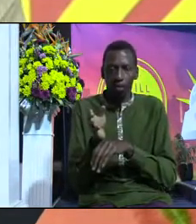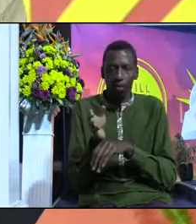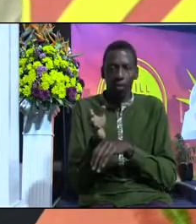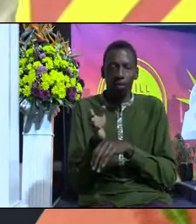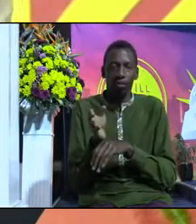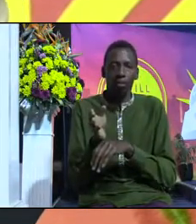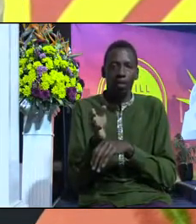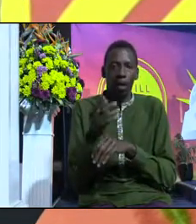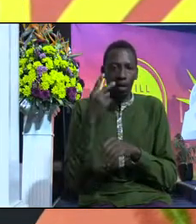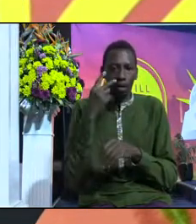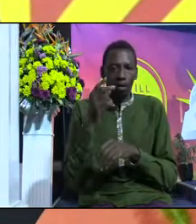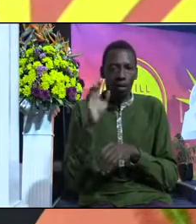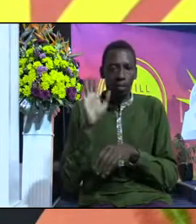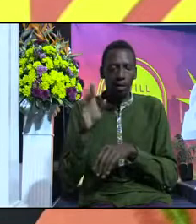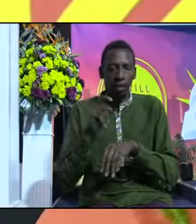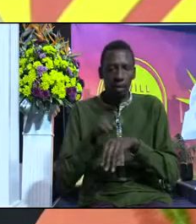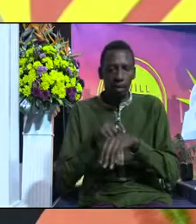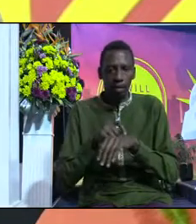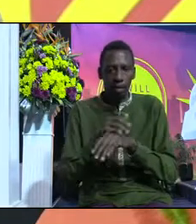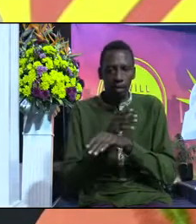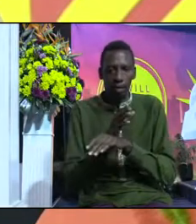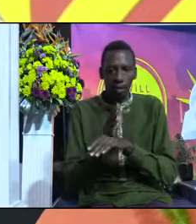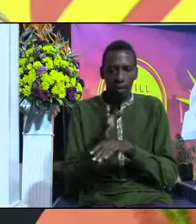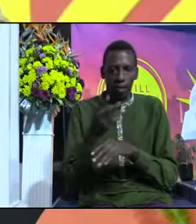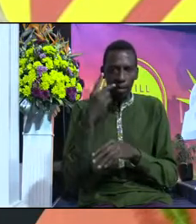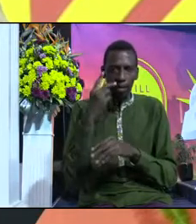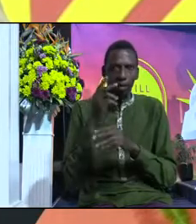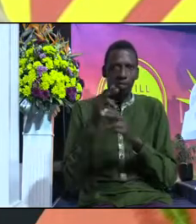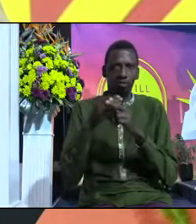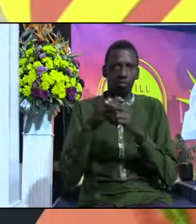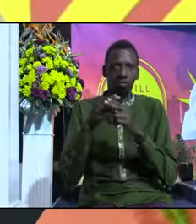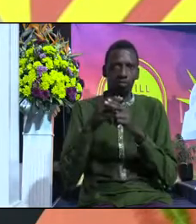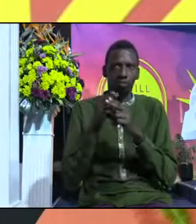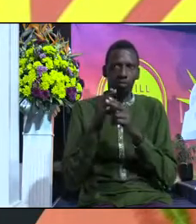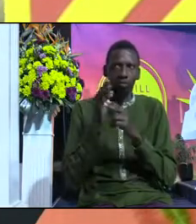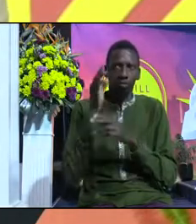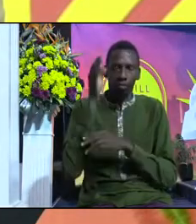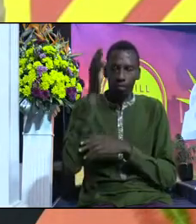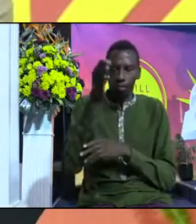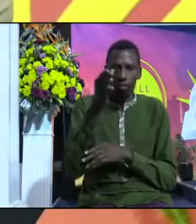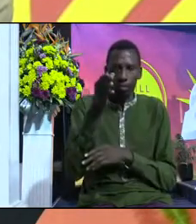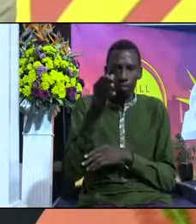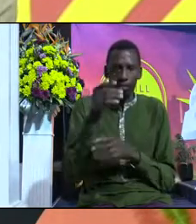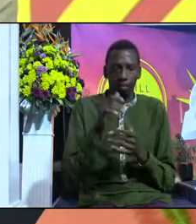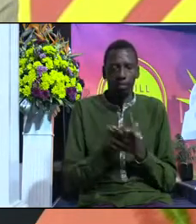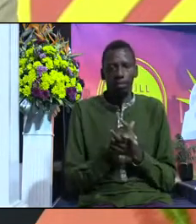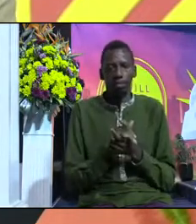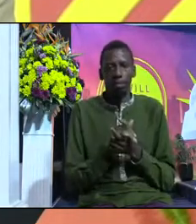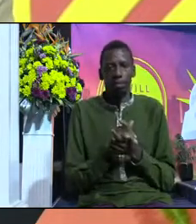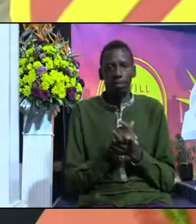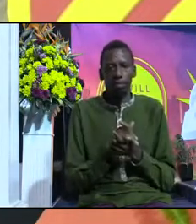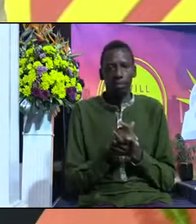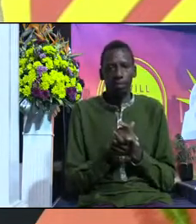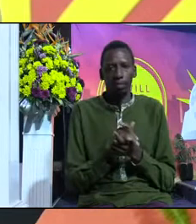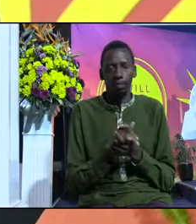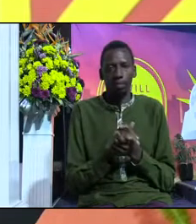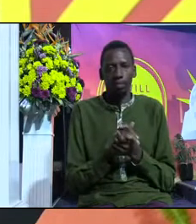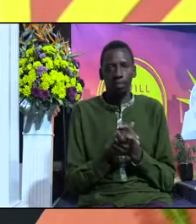clock and a wary eye on the horizon from a brother